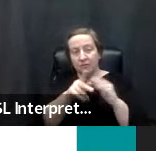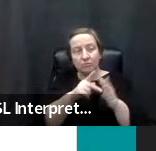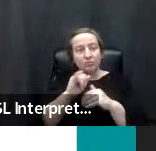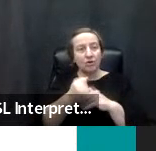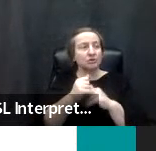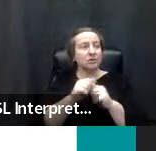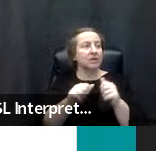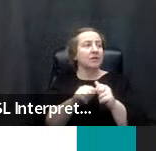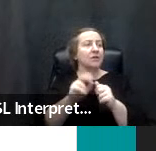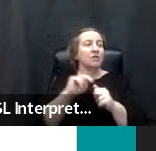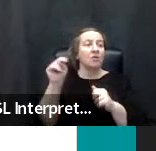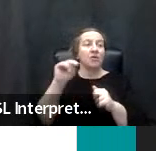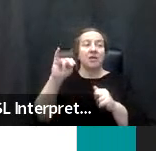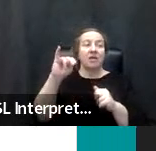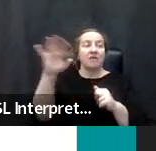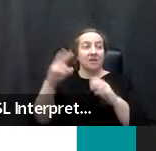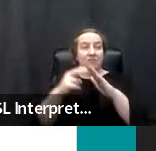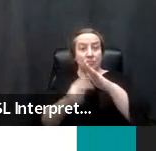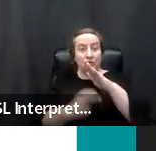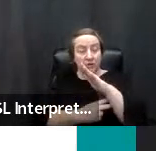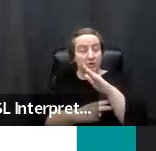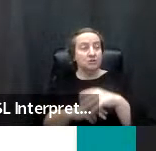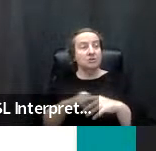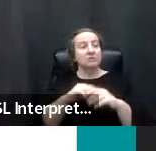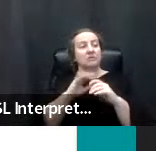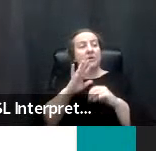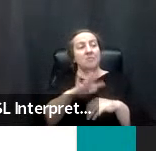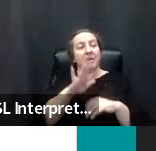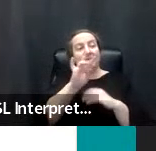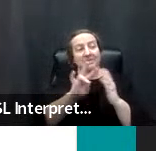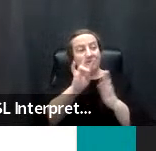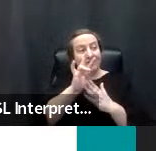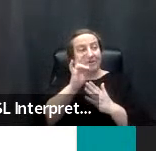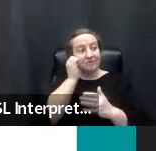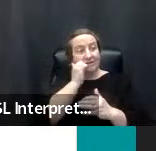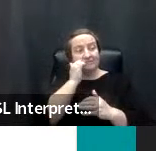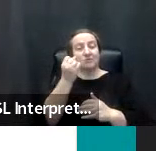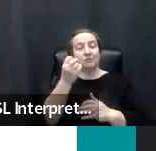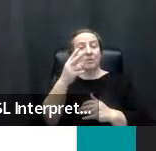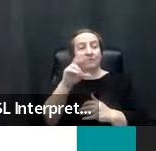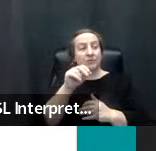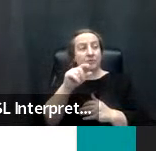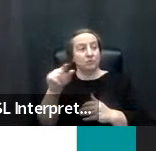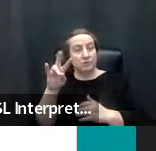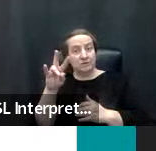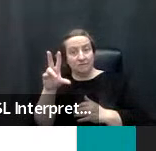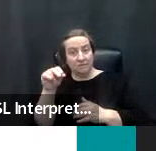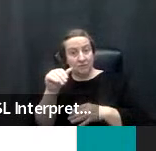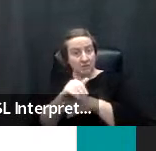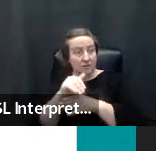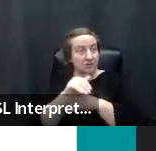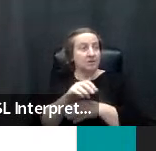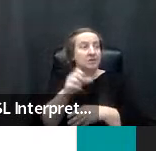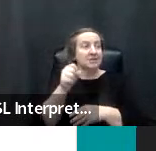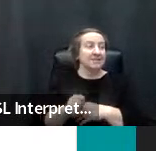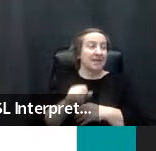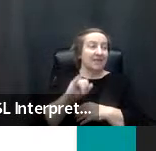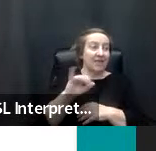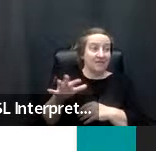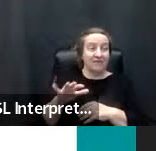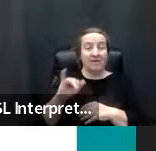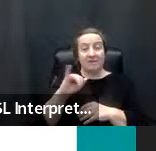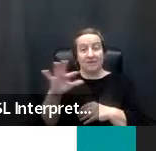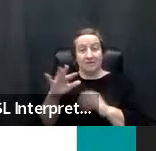Northbound I-5 at the bridge lasts from about 7 hours a day from 12:30 to 7:30 p.m. Southbound I-5 at the